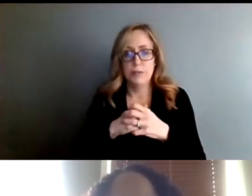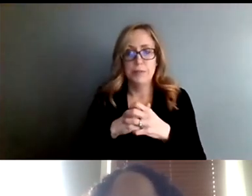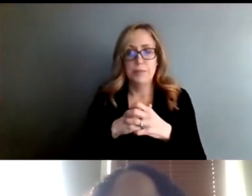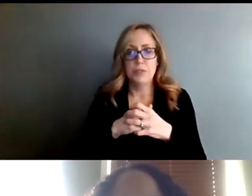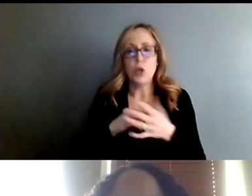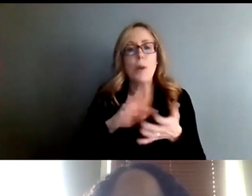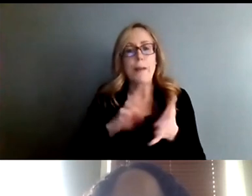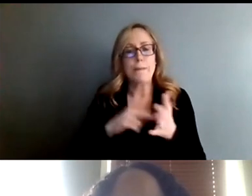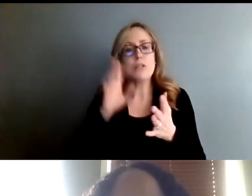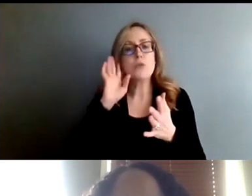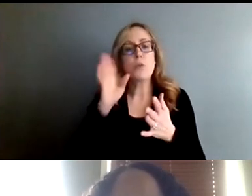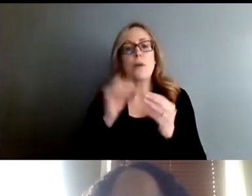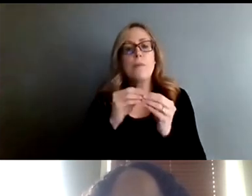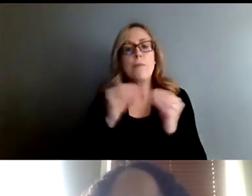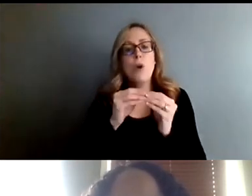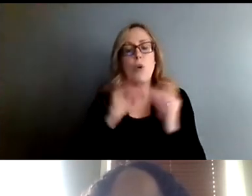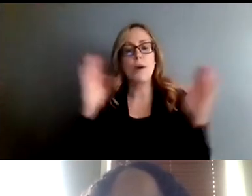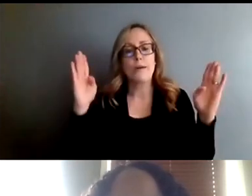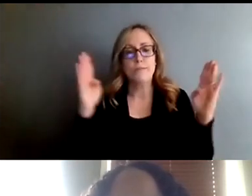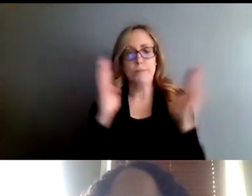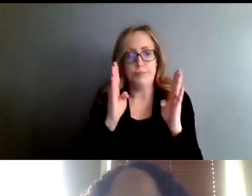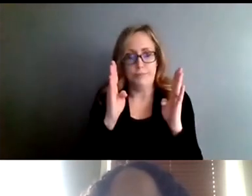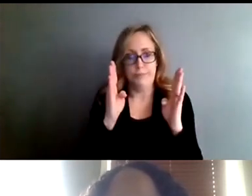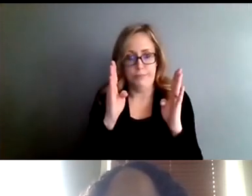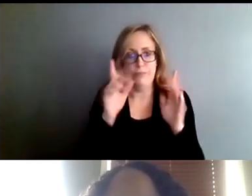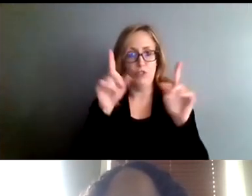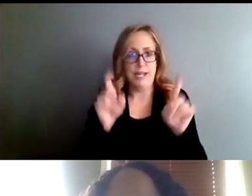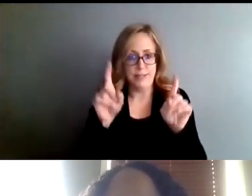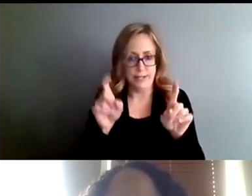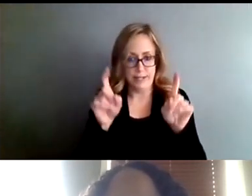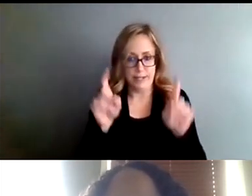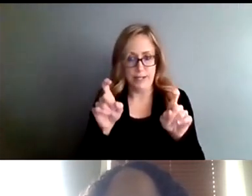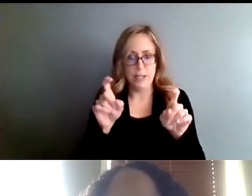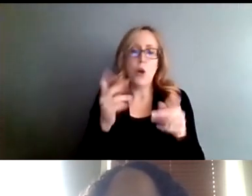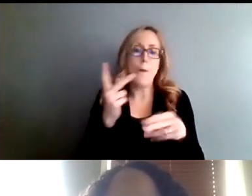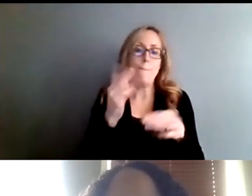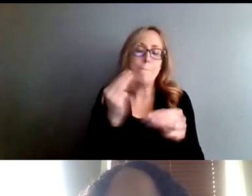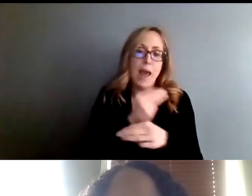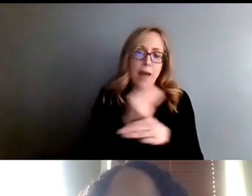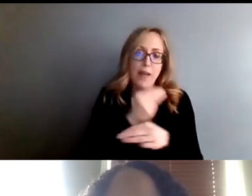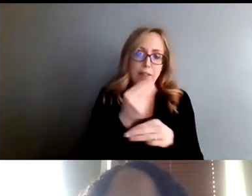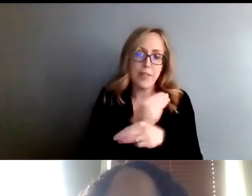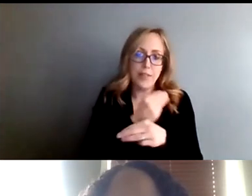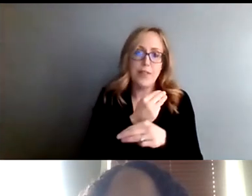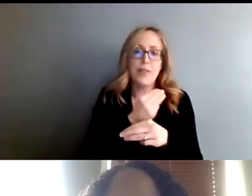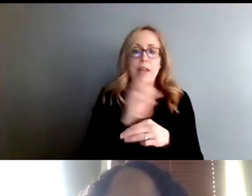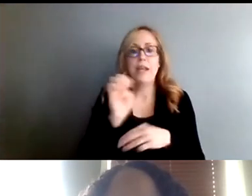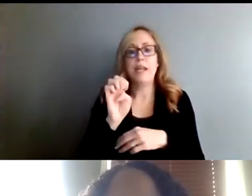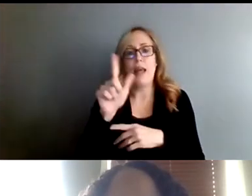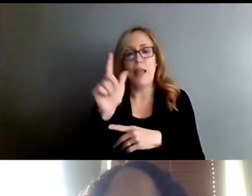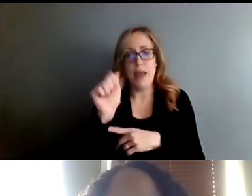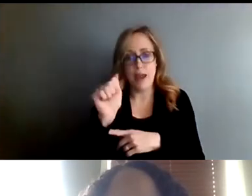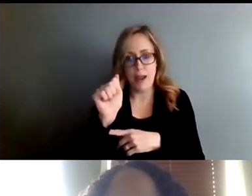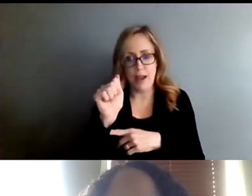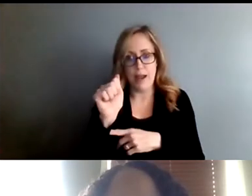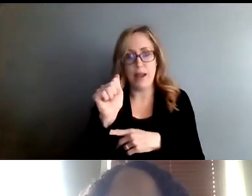to be a shorter window, a testing window as such. So for math, ELA, and then as well